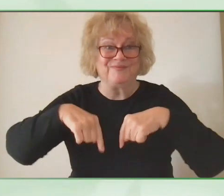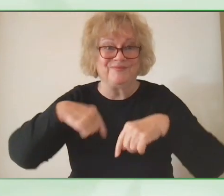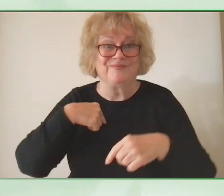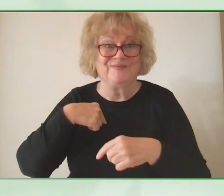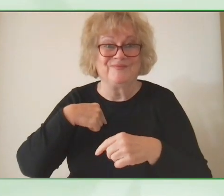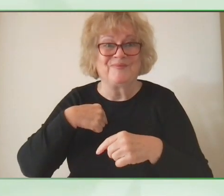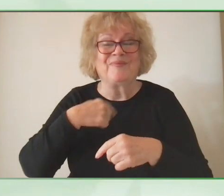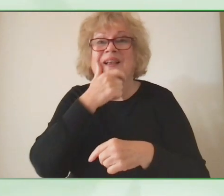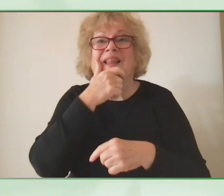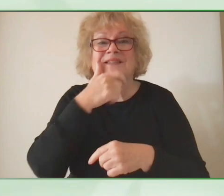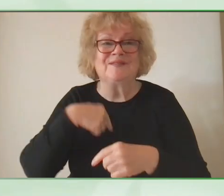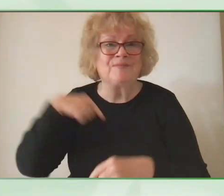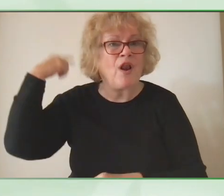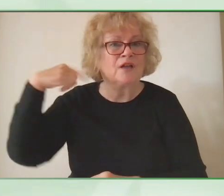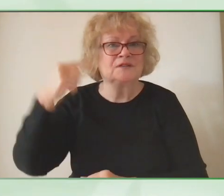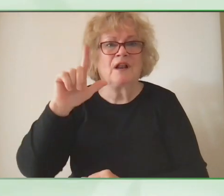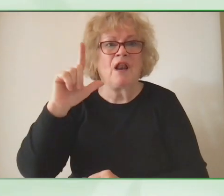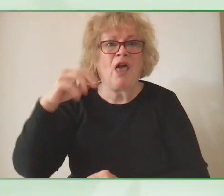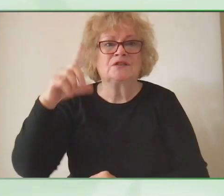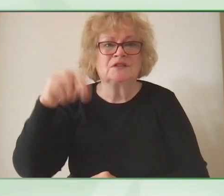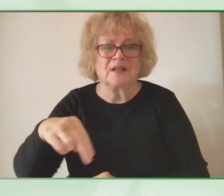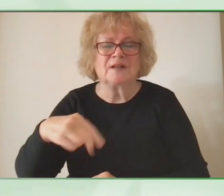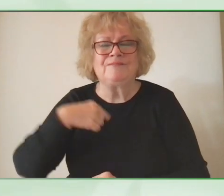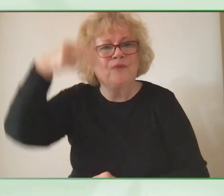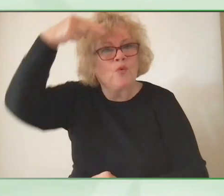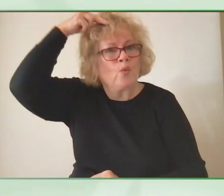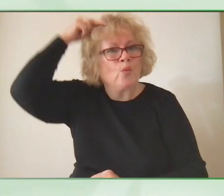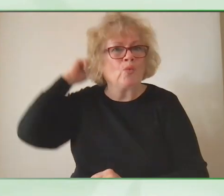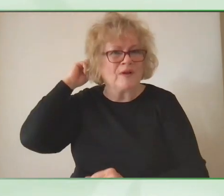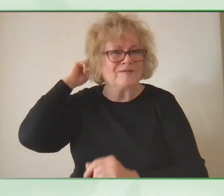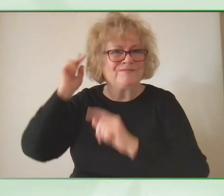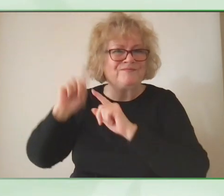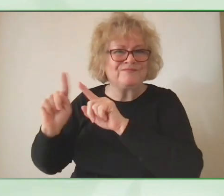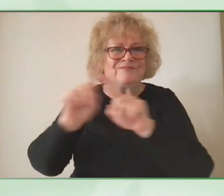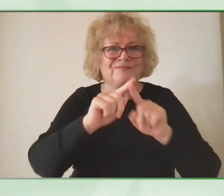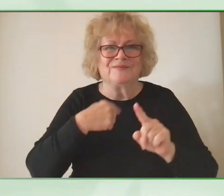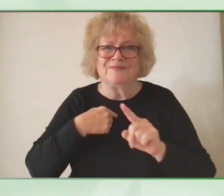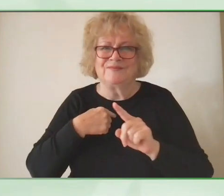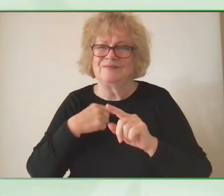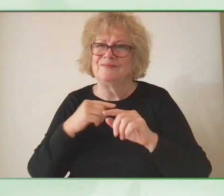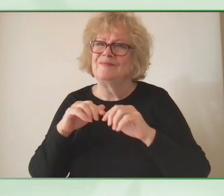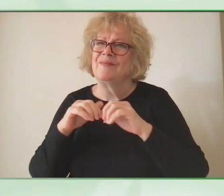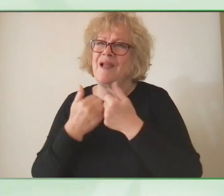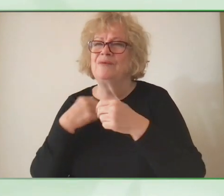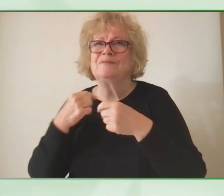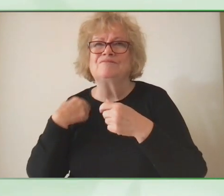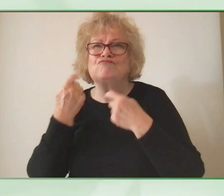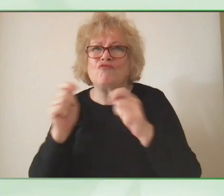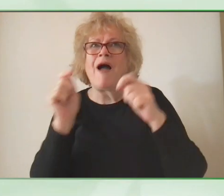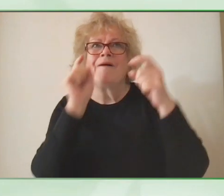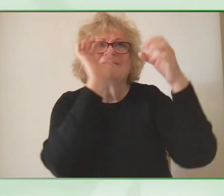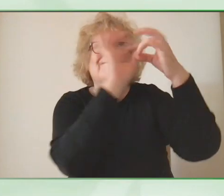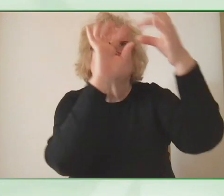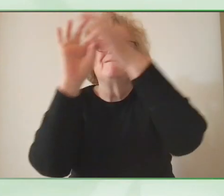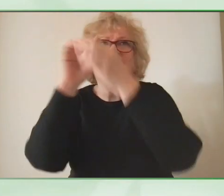as try to do some of this myself. And I see the difficulties of